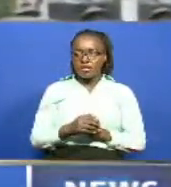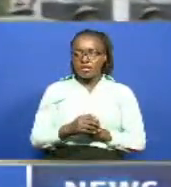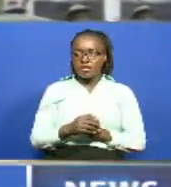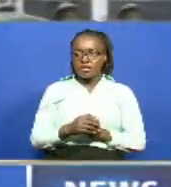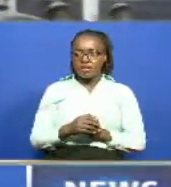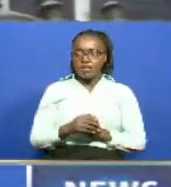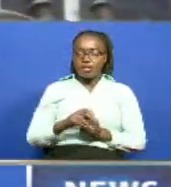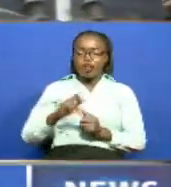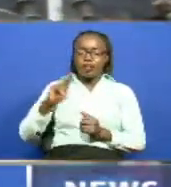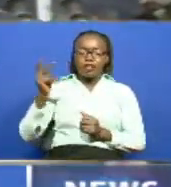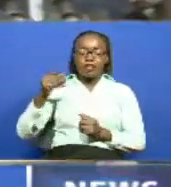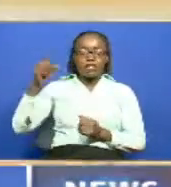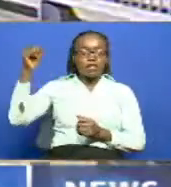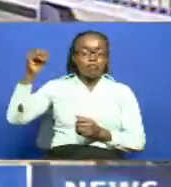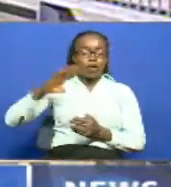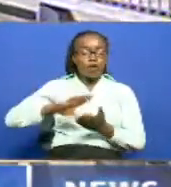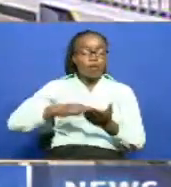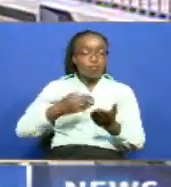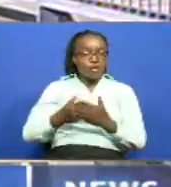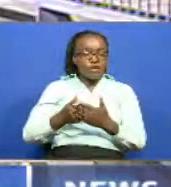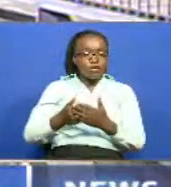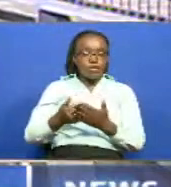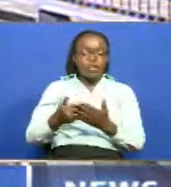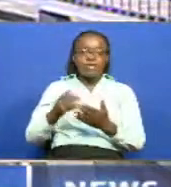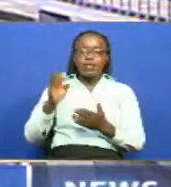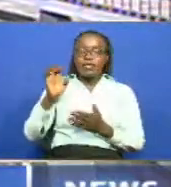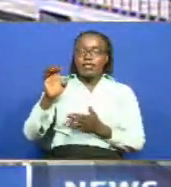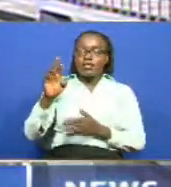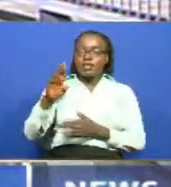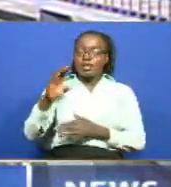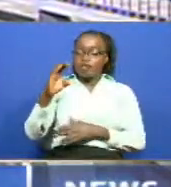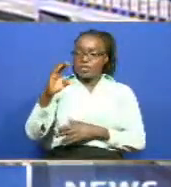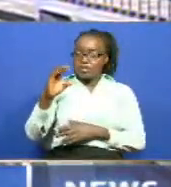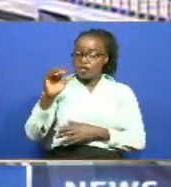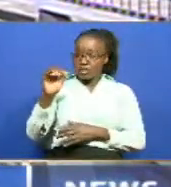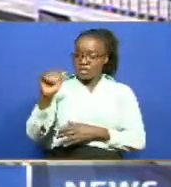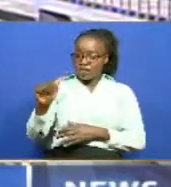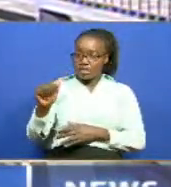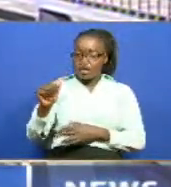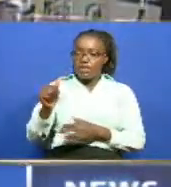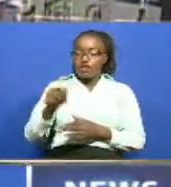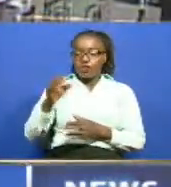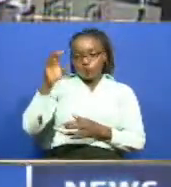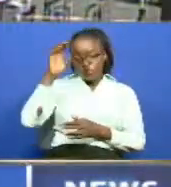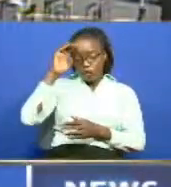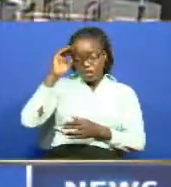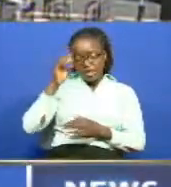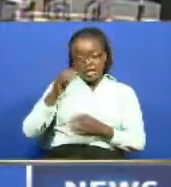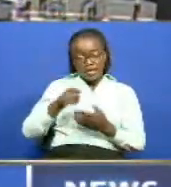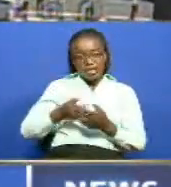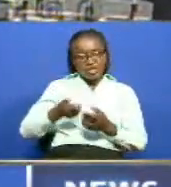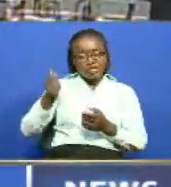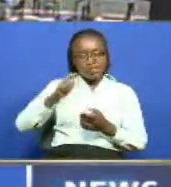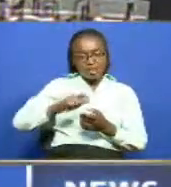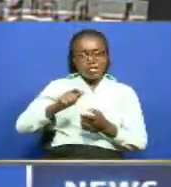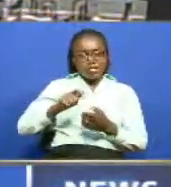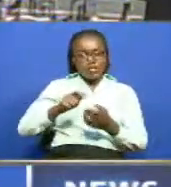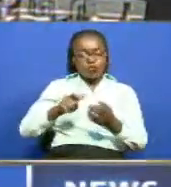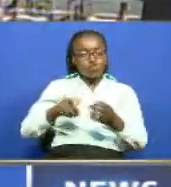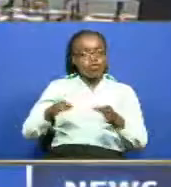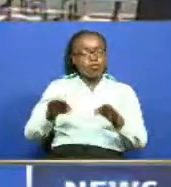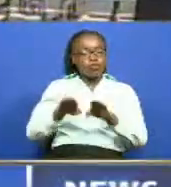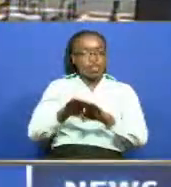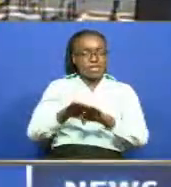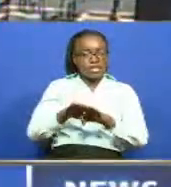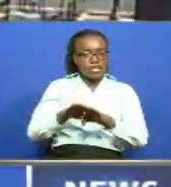Kenya Power had applied to the Energy and Petroleum Regulatory Authority to consider increasing power tariffs in the country to cover costly wholesale electricity